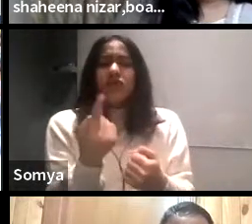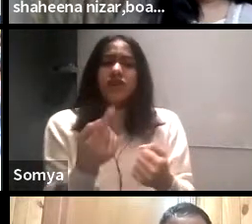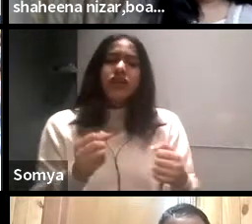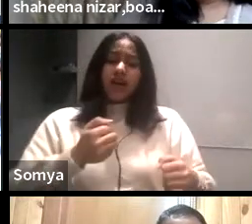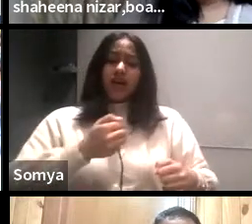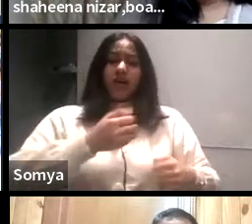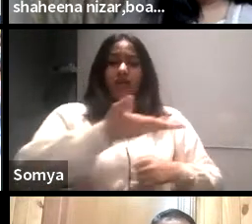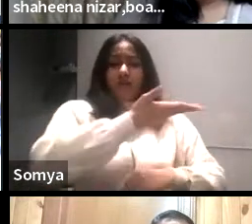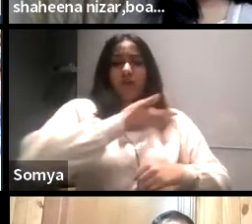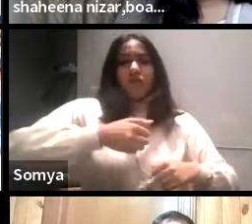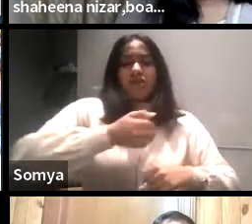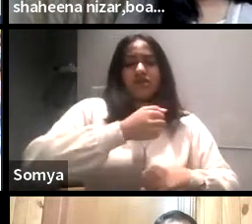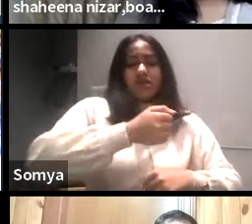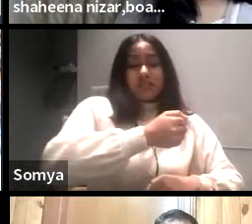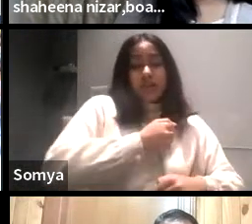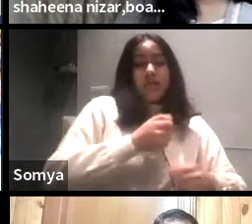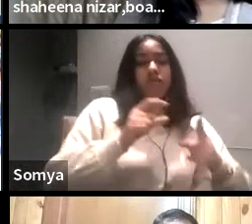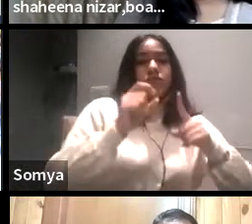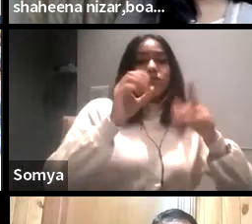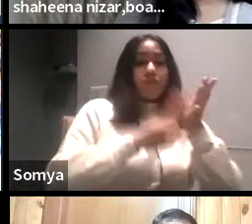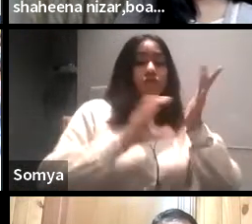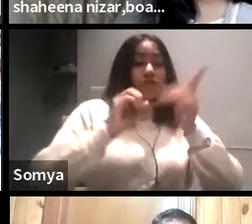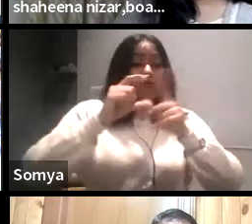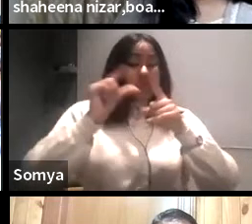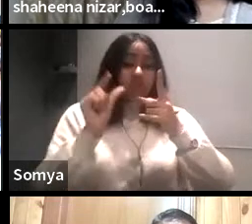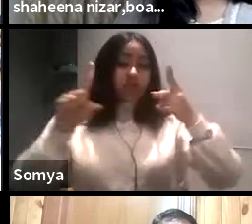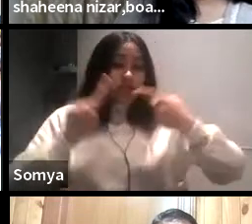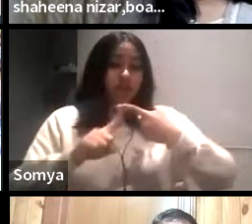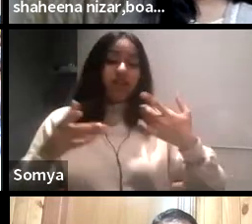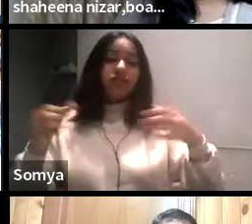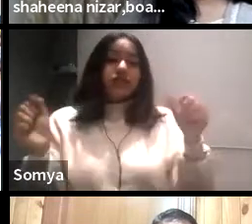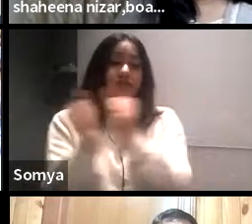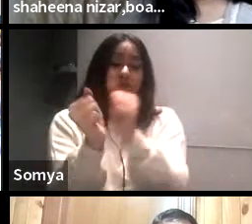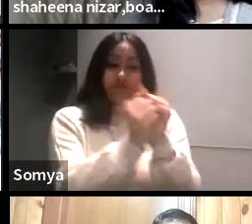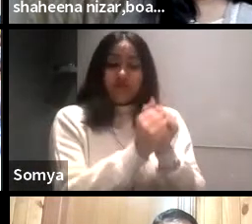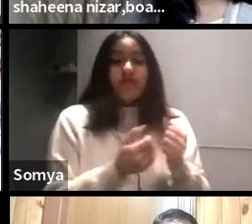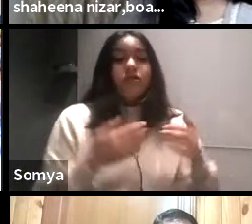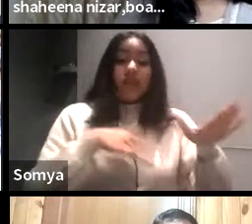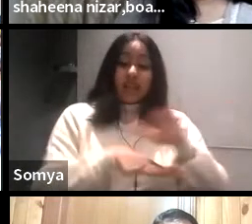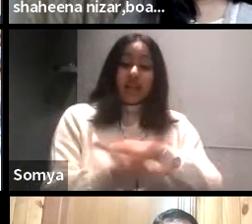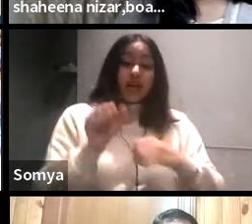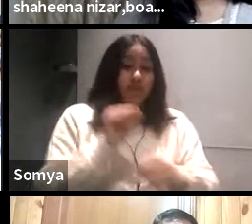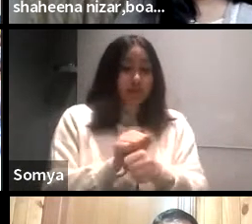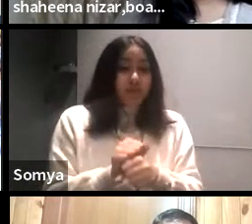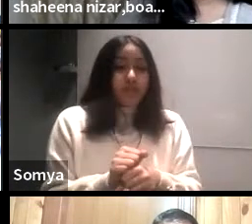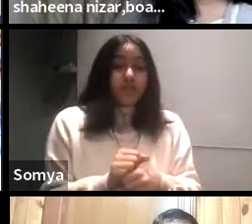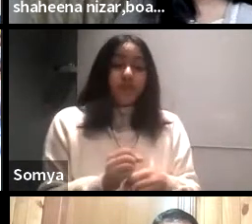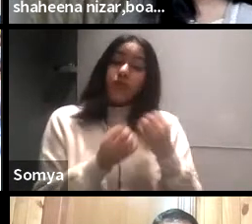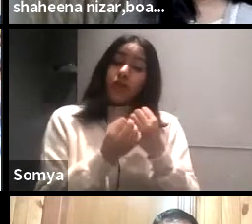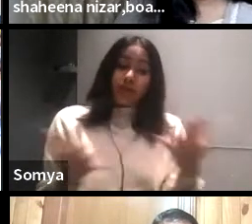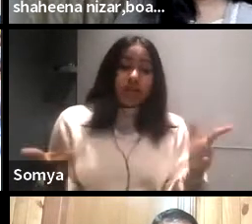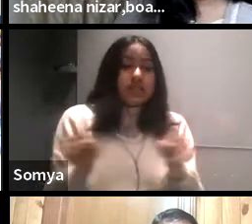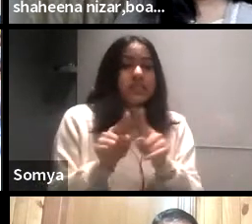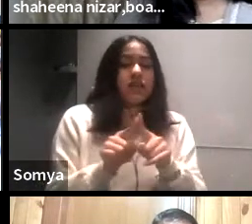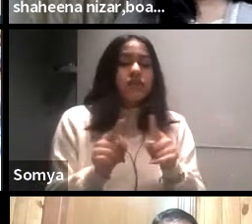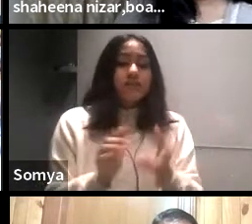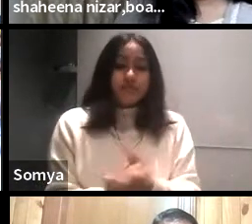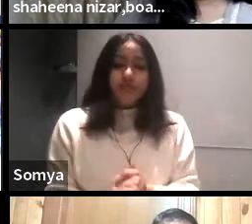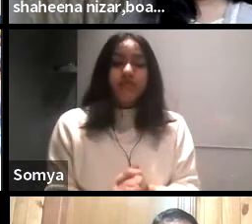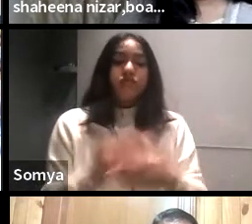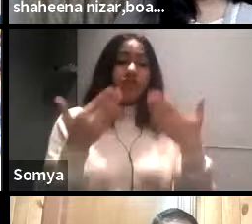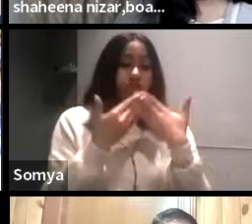model is a partnership-driven model. That's what it is. And we work quite a lot with the mainstream